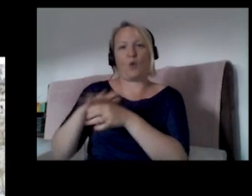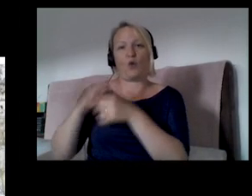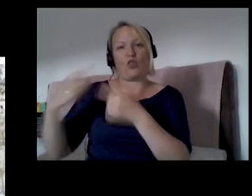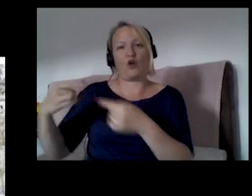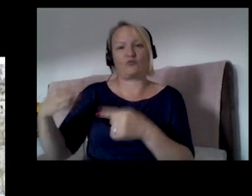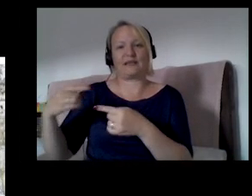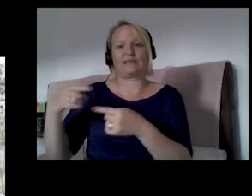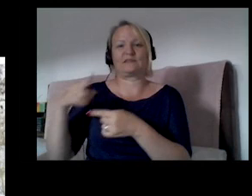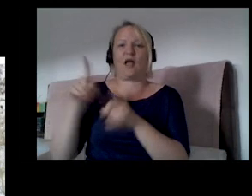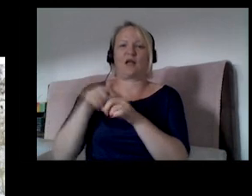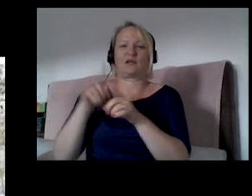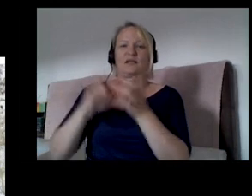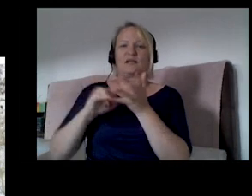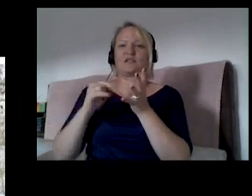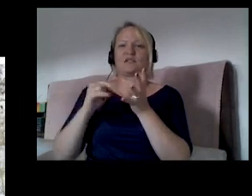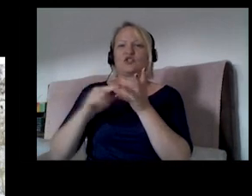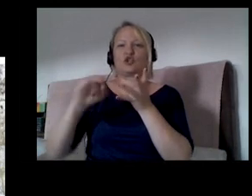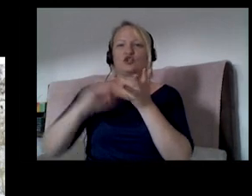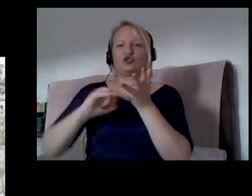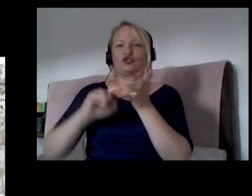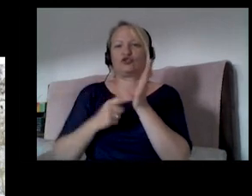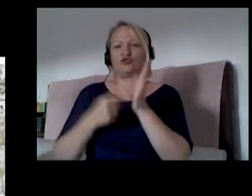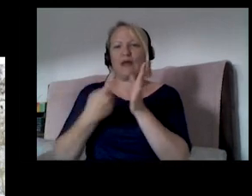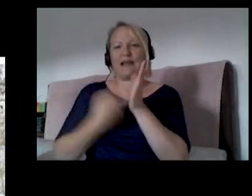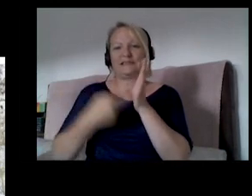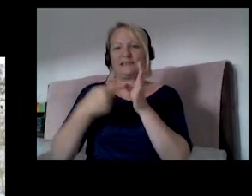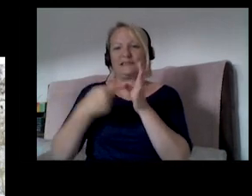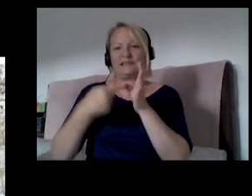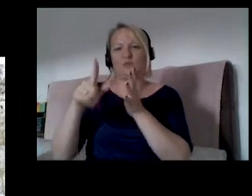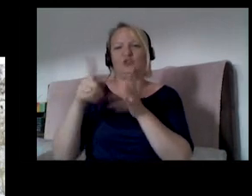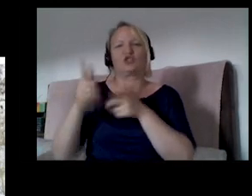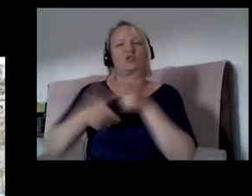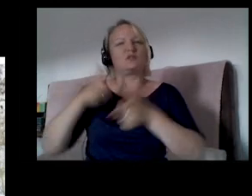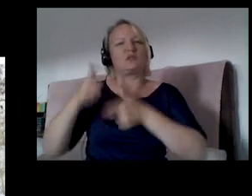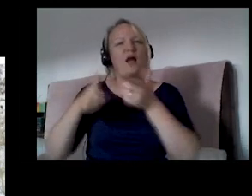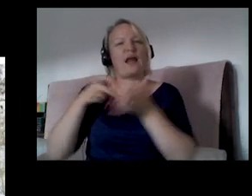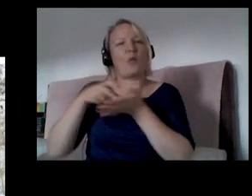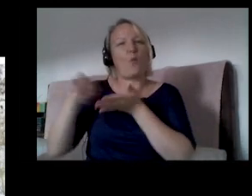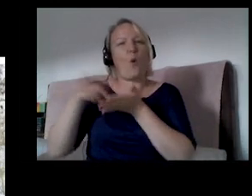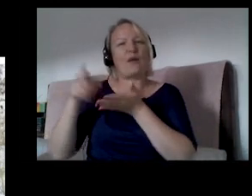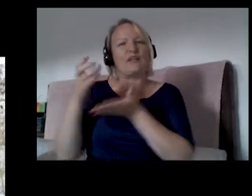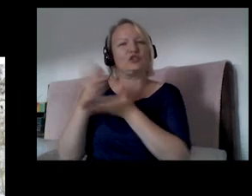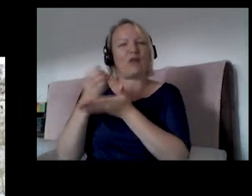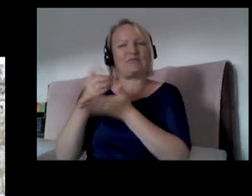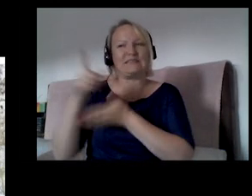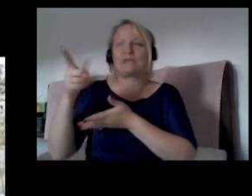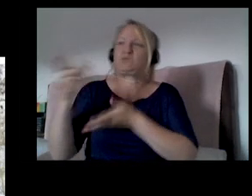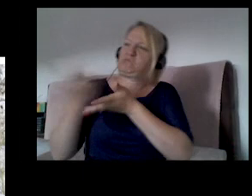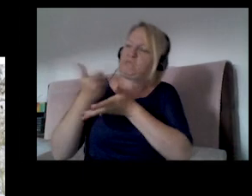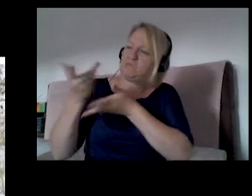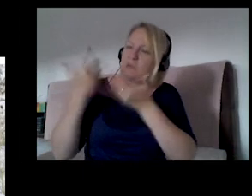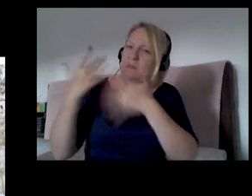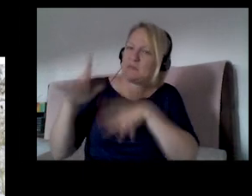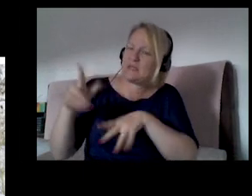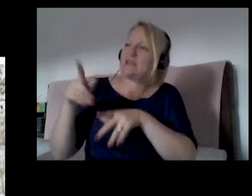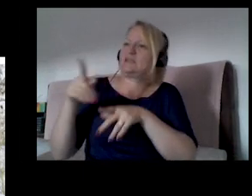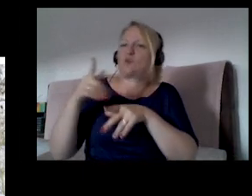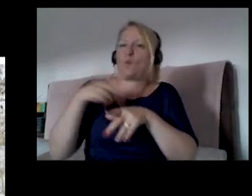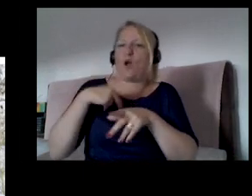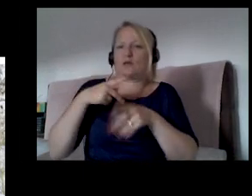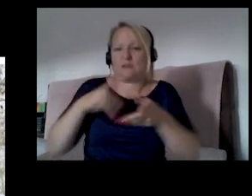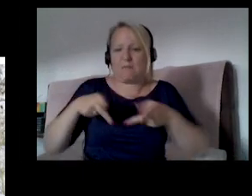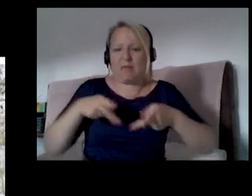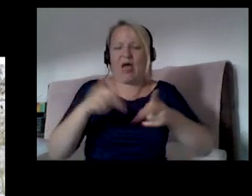Working with local authorities and organisations such as Sustrans, a UK-based walking and cycling charity, we've developed a programme